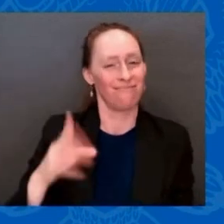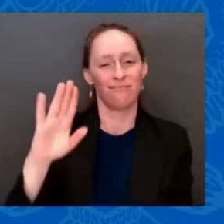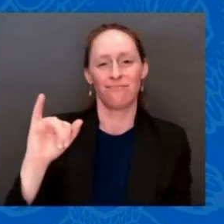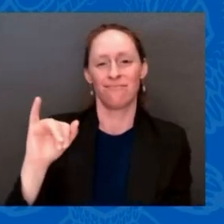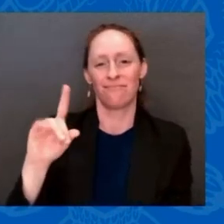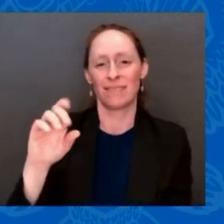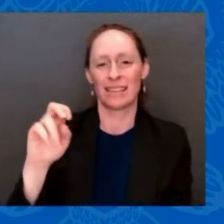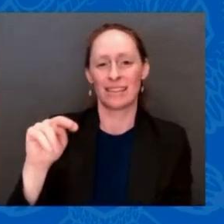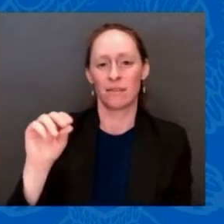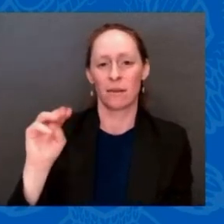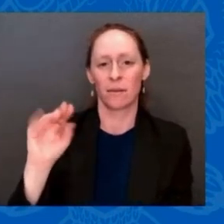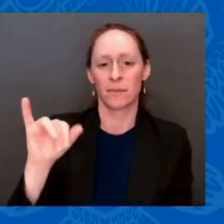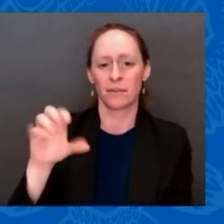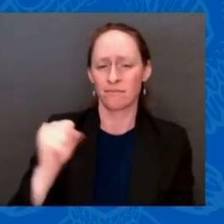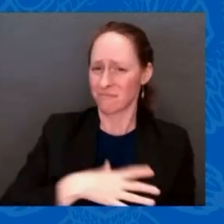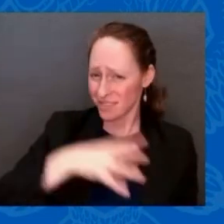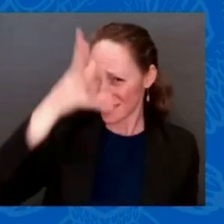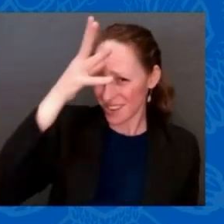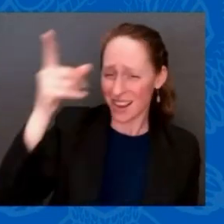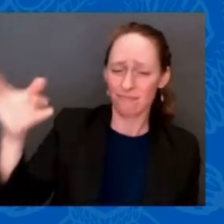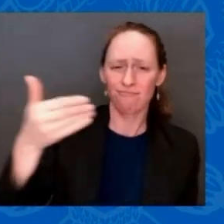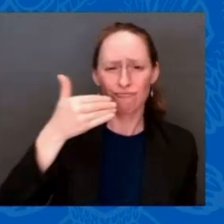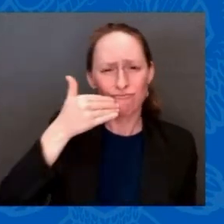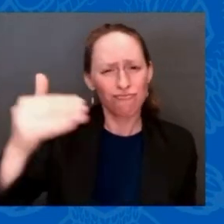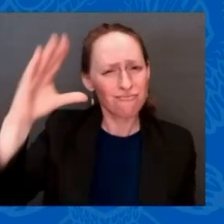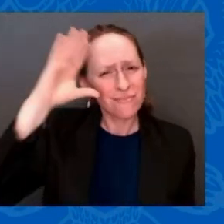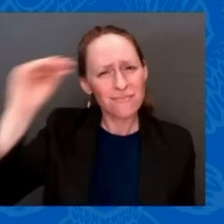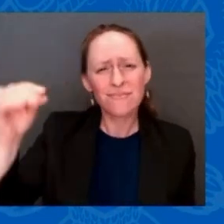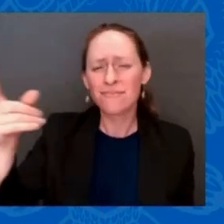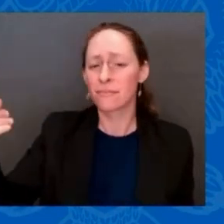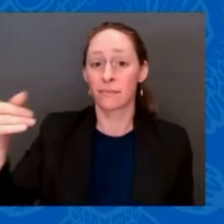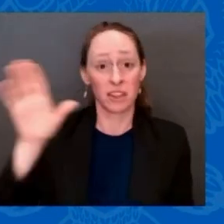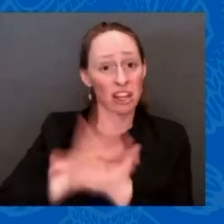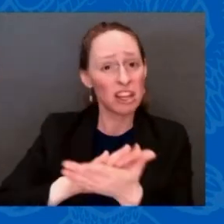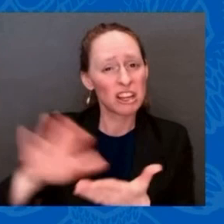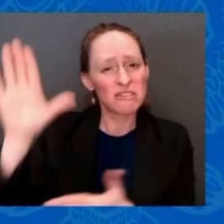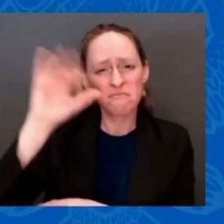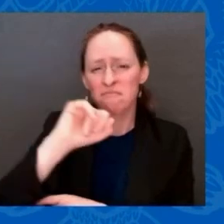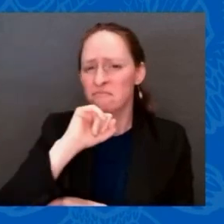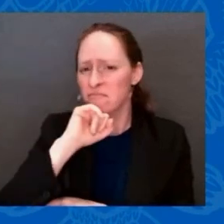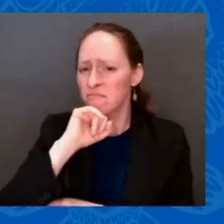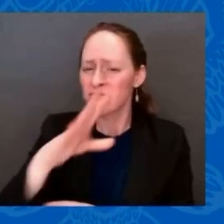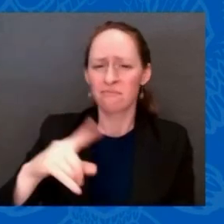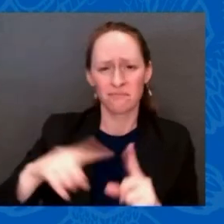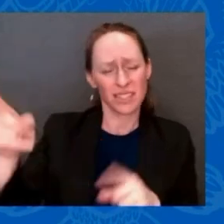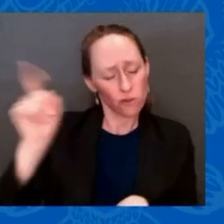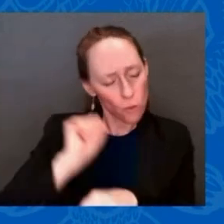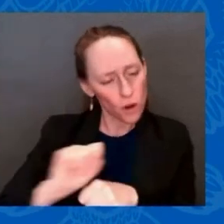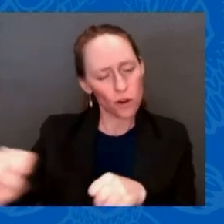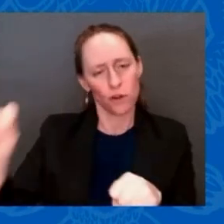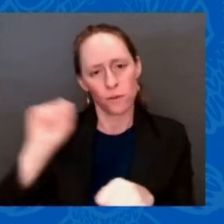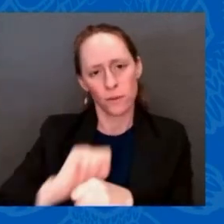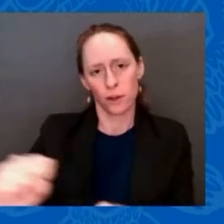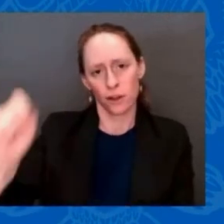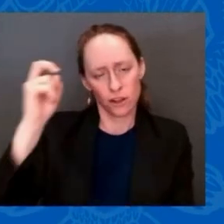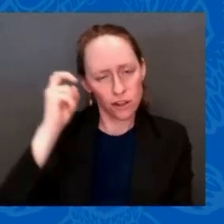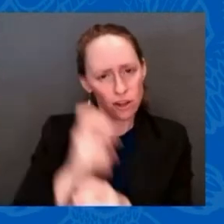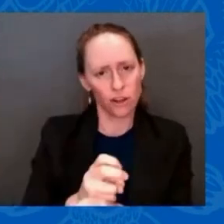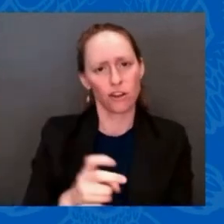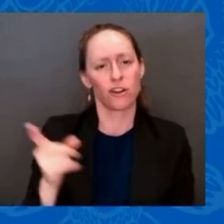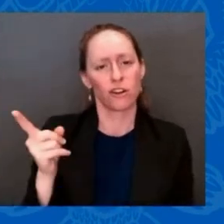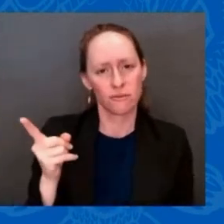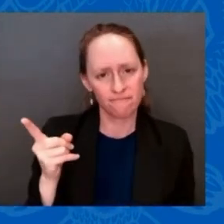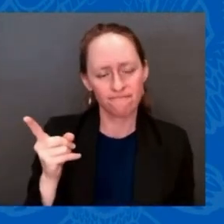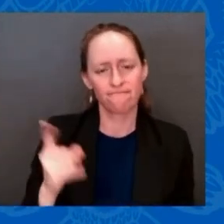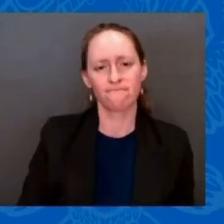We had dinner at where we incidentally had conversation and incidentally ate. My dad used to say, remember, a job's